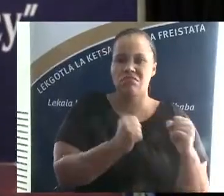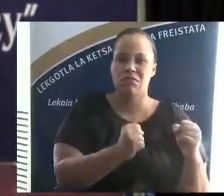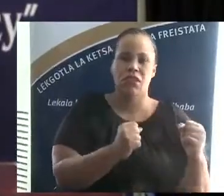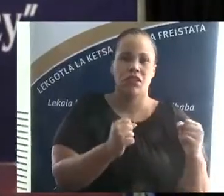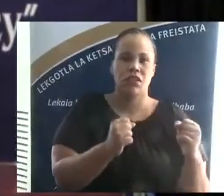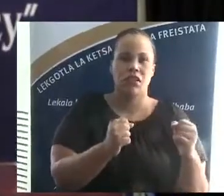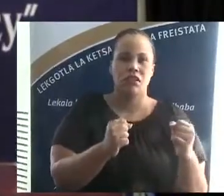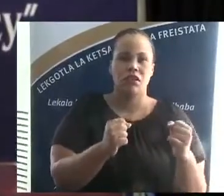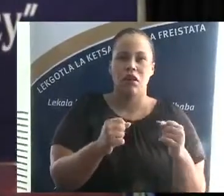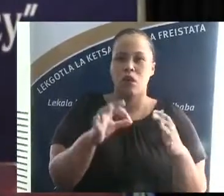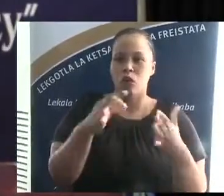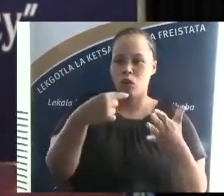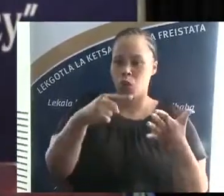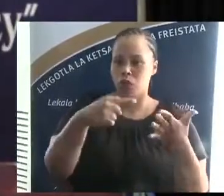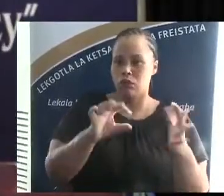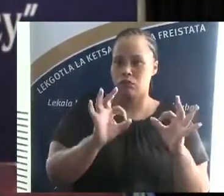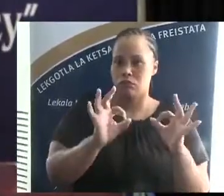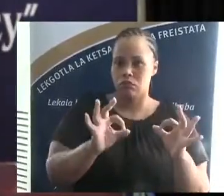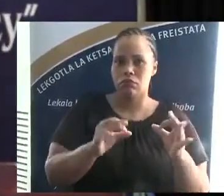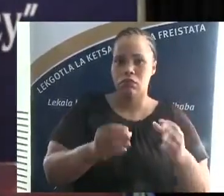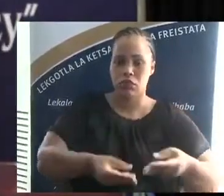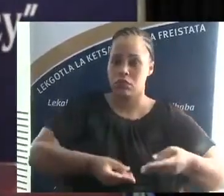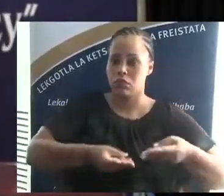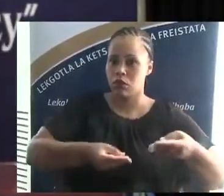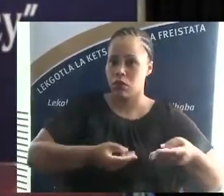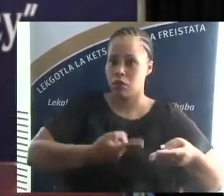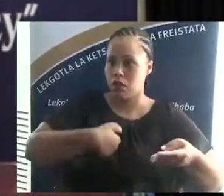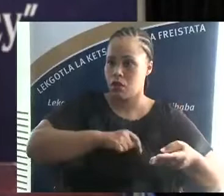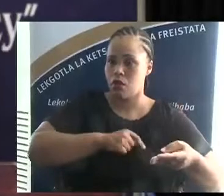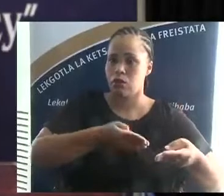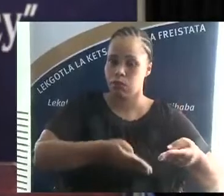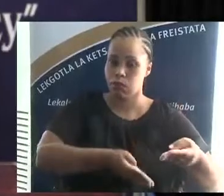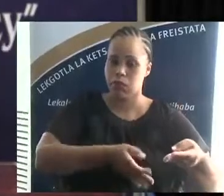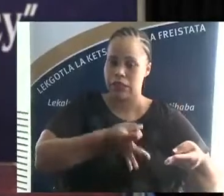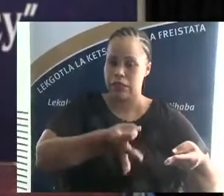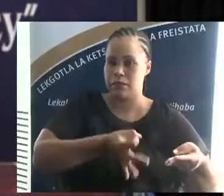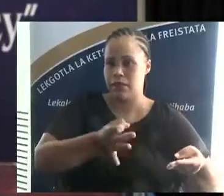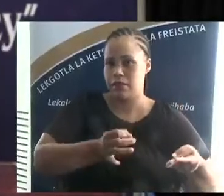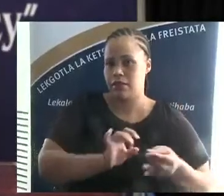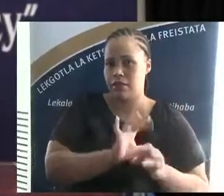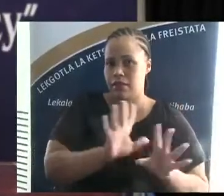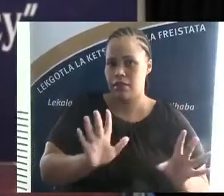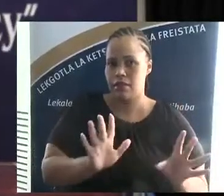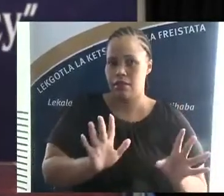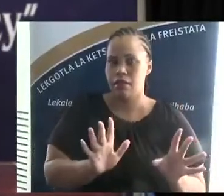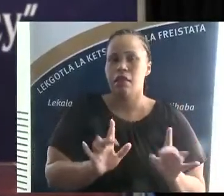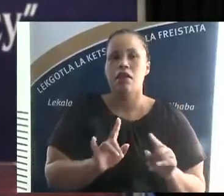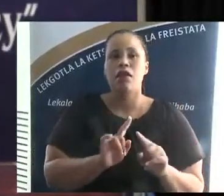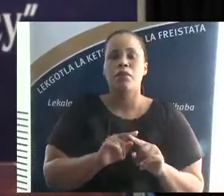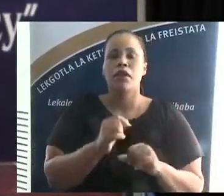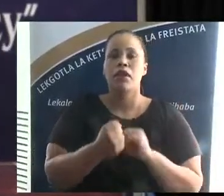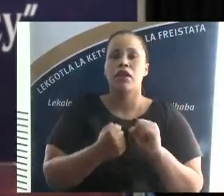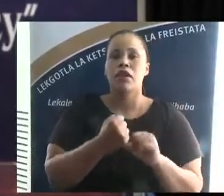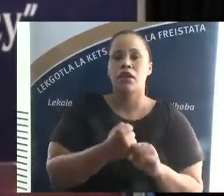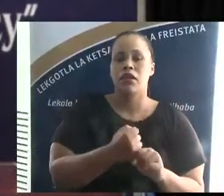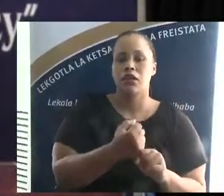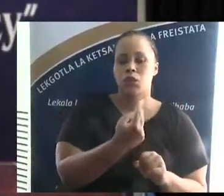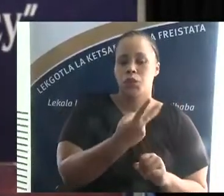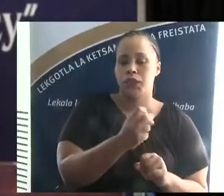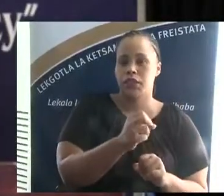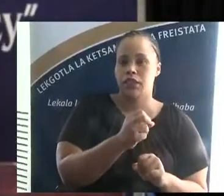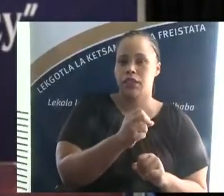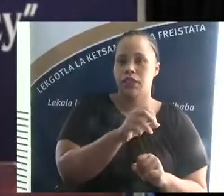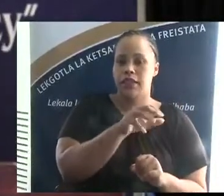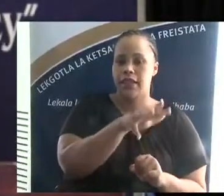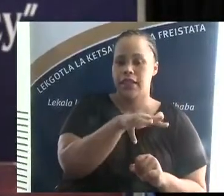others, it is outlined in our documents presented to you. Although we remain stagnant in the 2019-20 financial